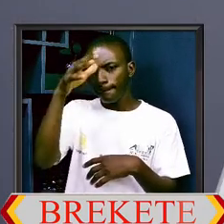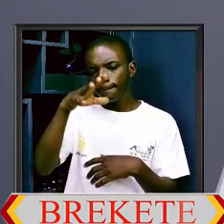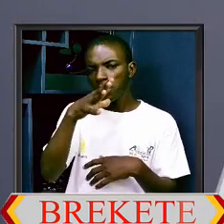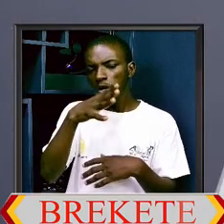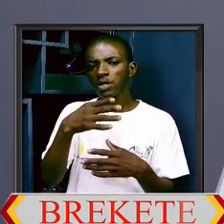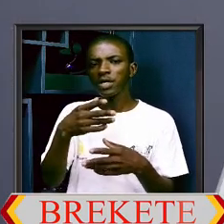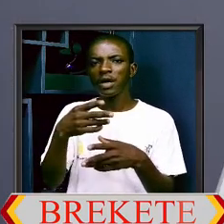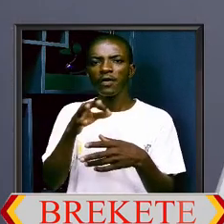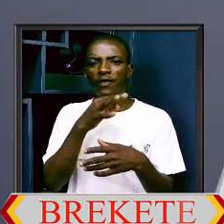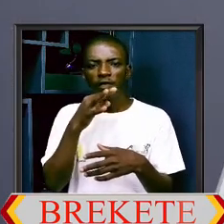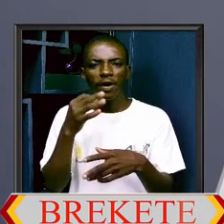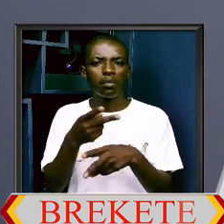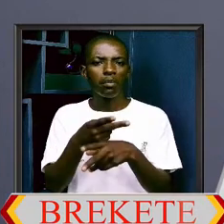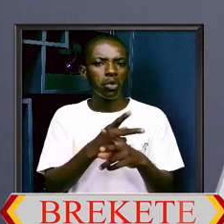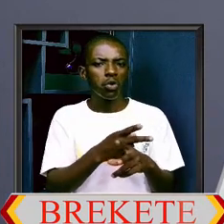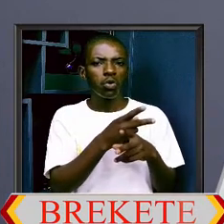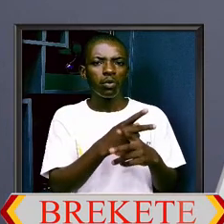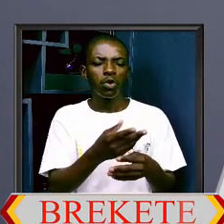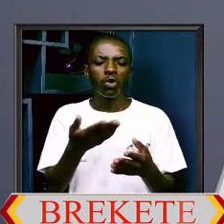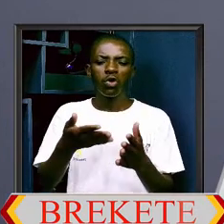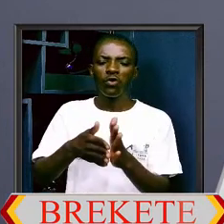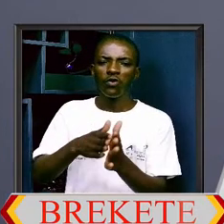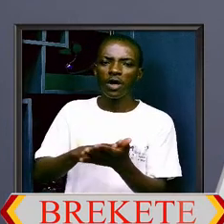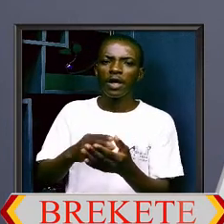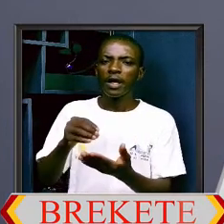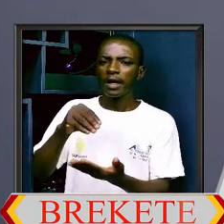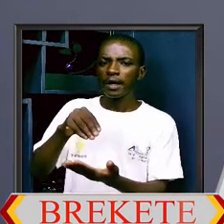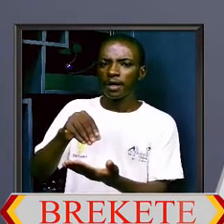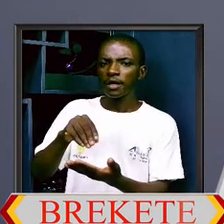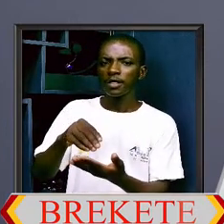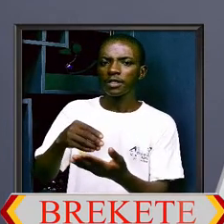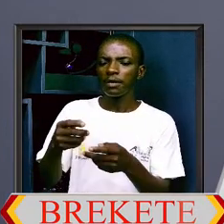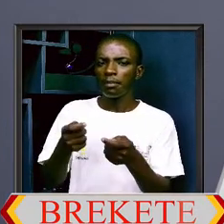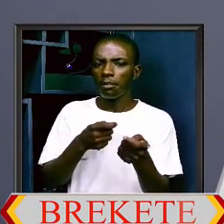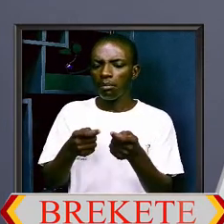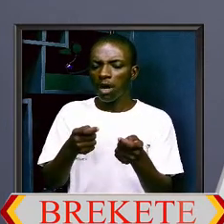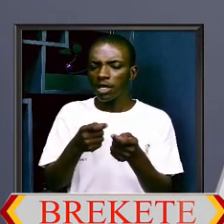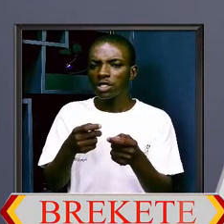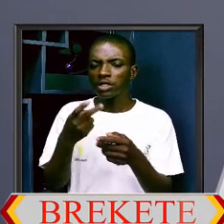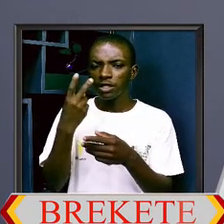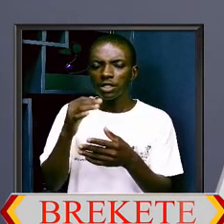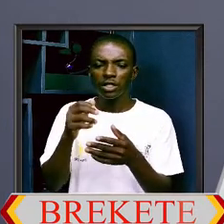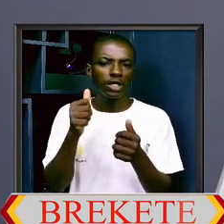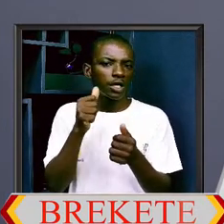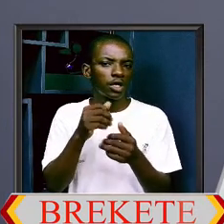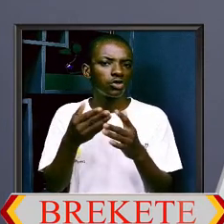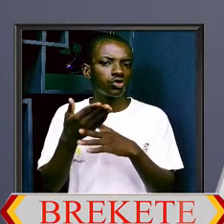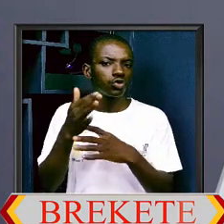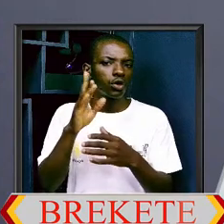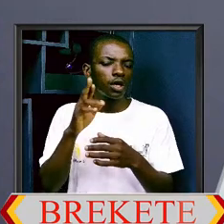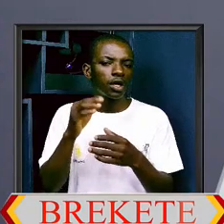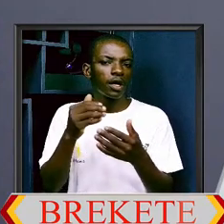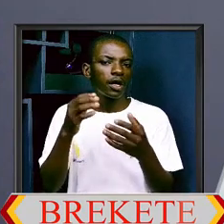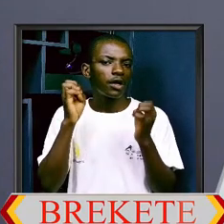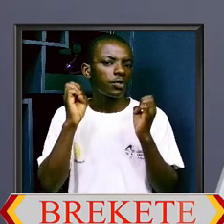farming borrowing do this one fry now she manage see the girl through her